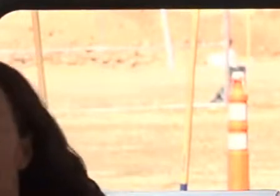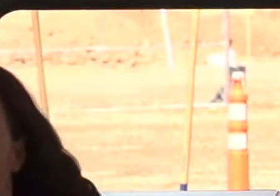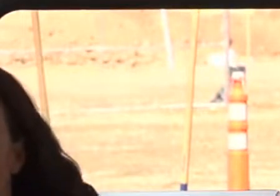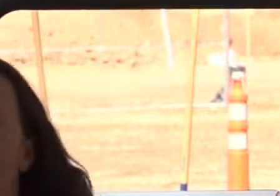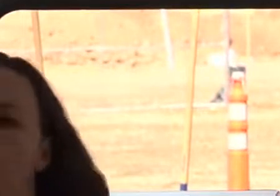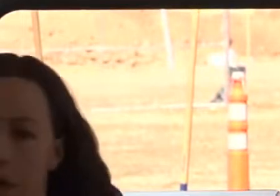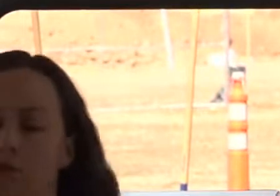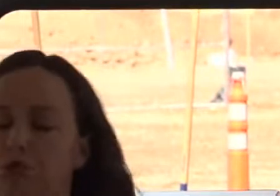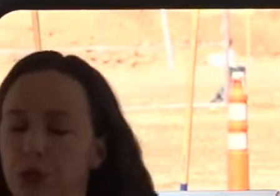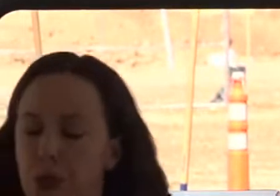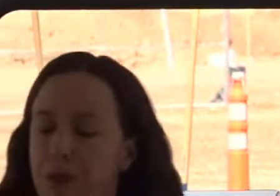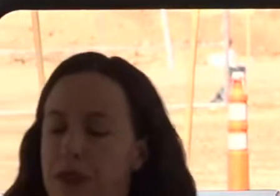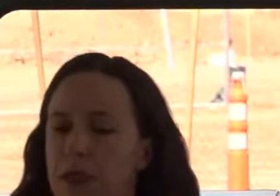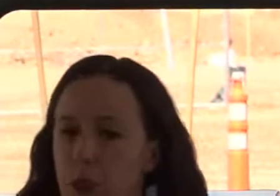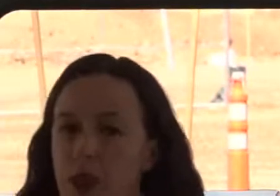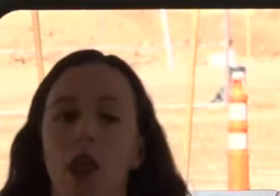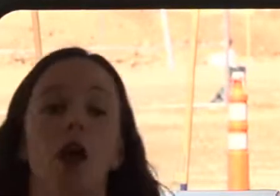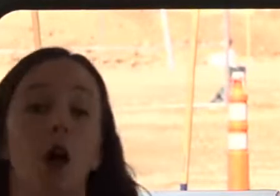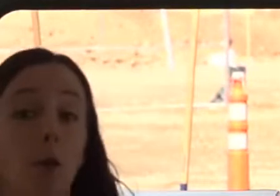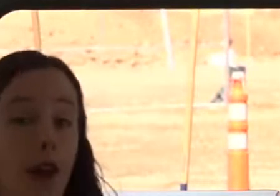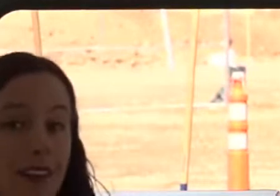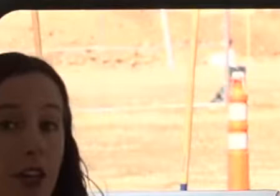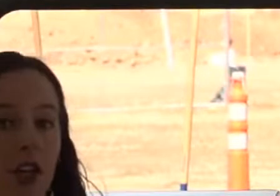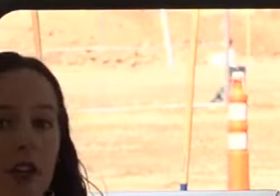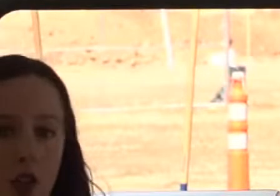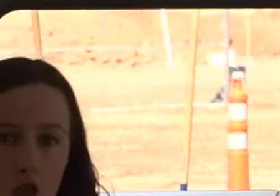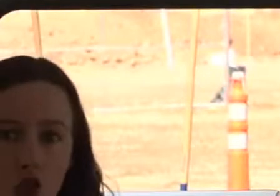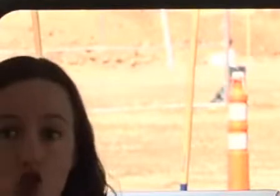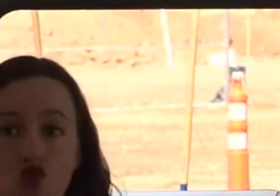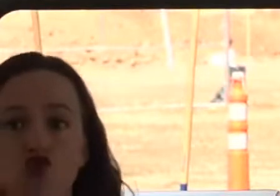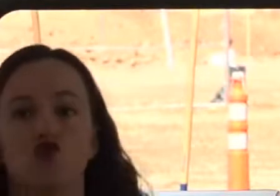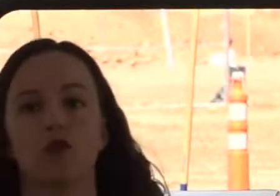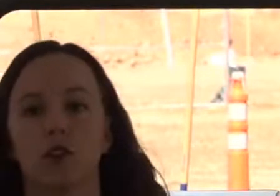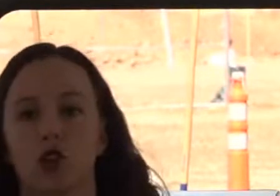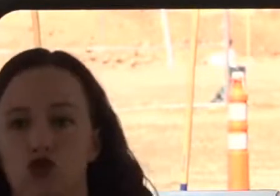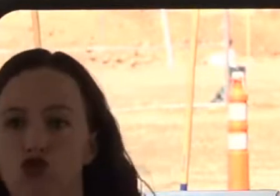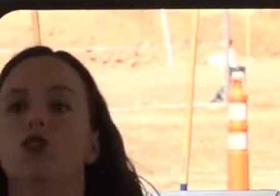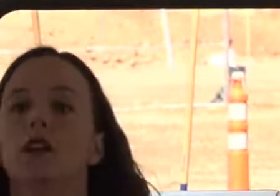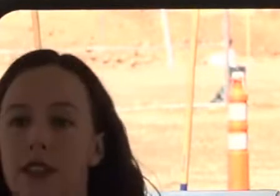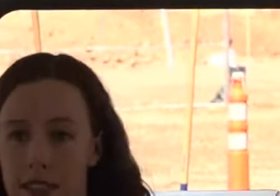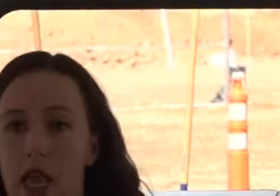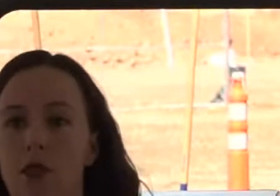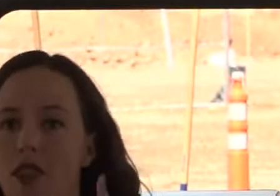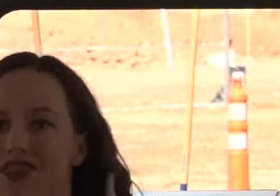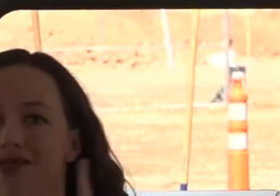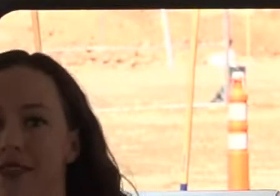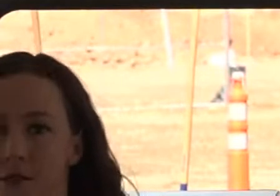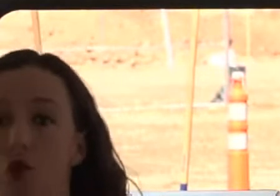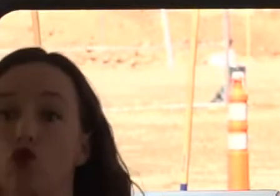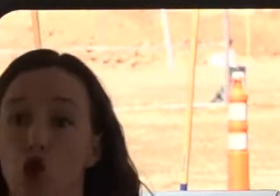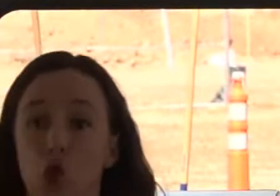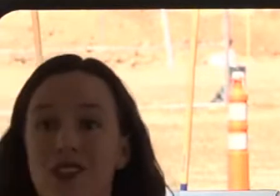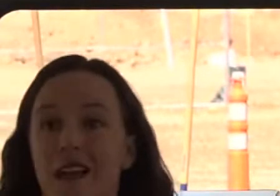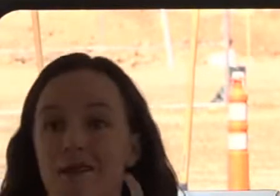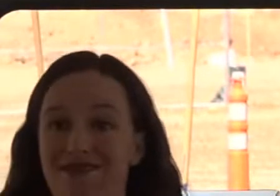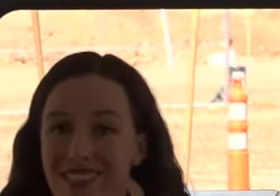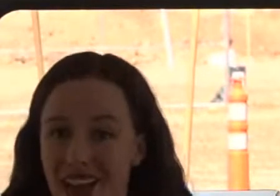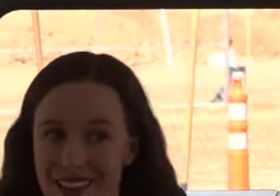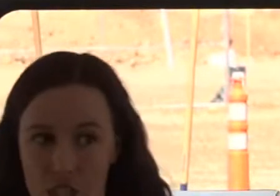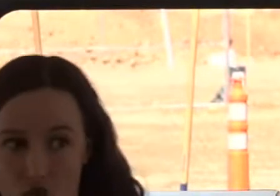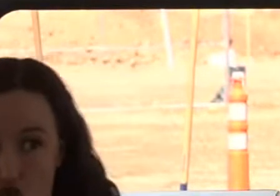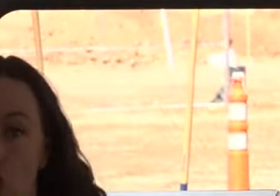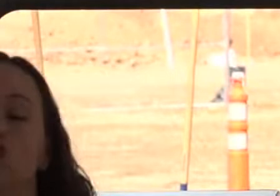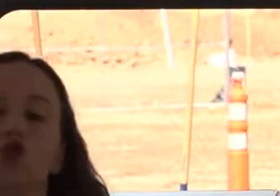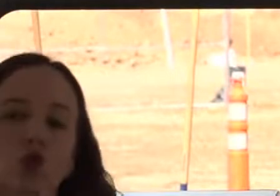to see that. But transparency was the major theme of the design through the utilization of glass throughout the project. It's going to